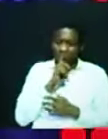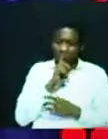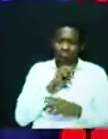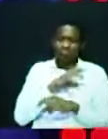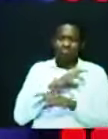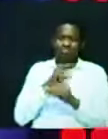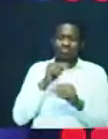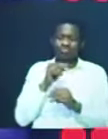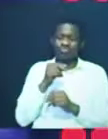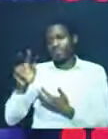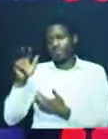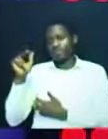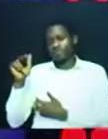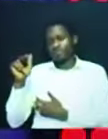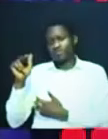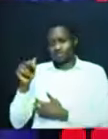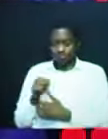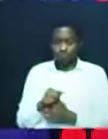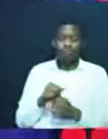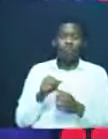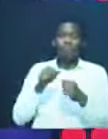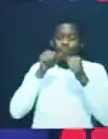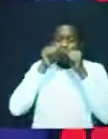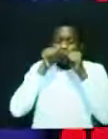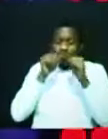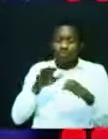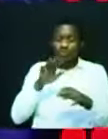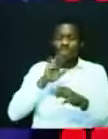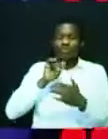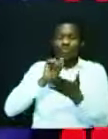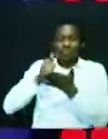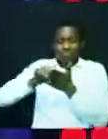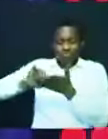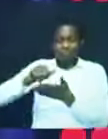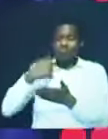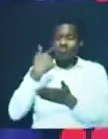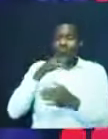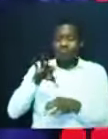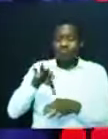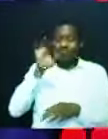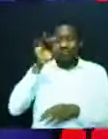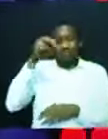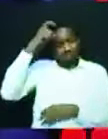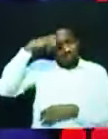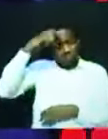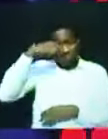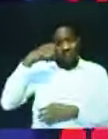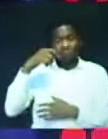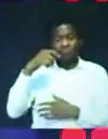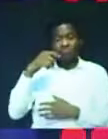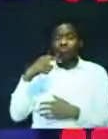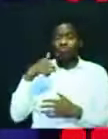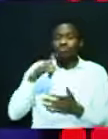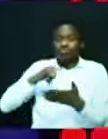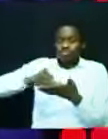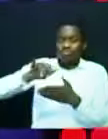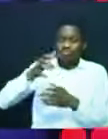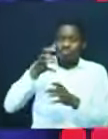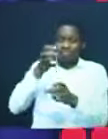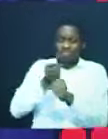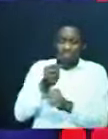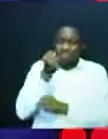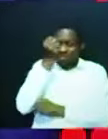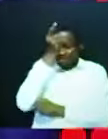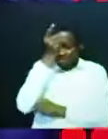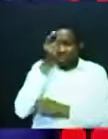Proverbs 3 verse 13. Now let's read together. Blessed are those who find wisdom, those who gain understanding.